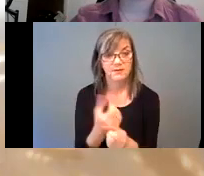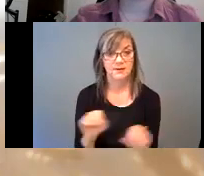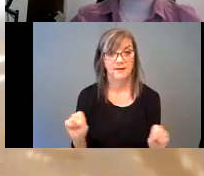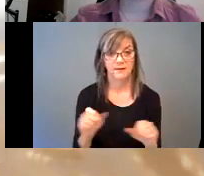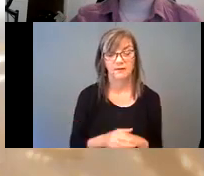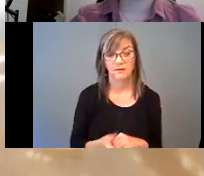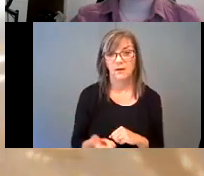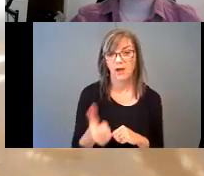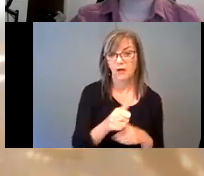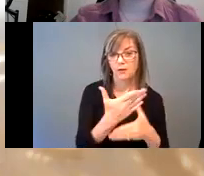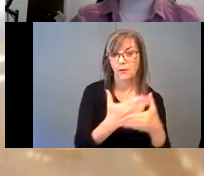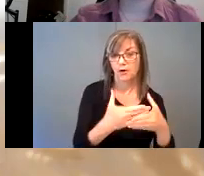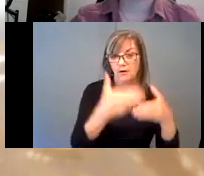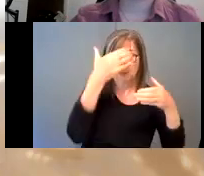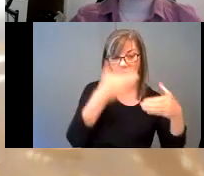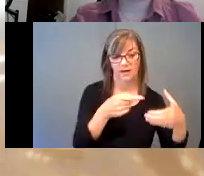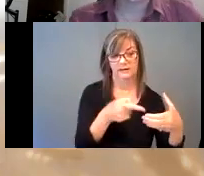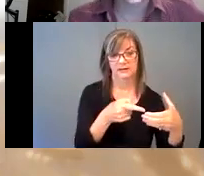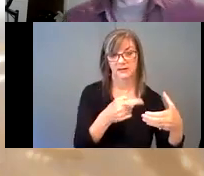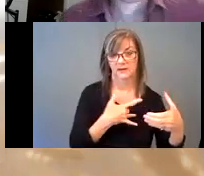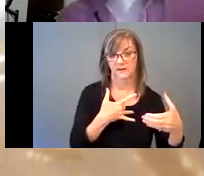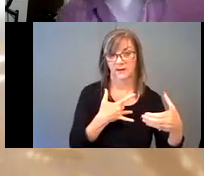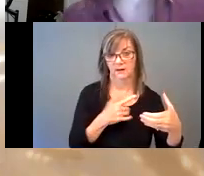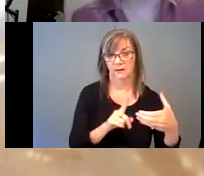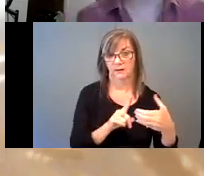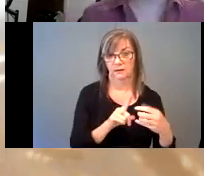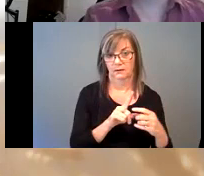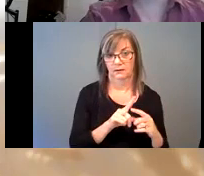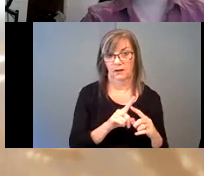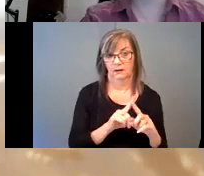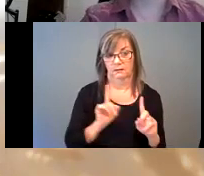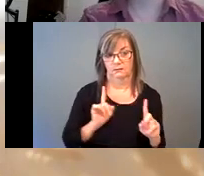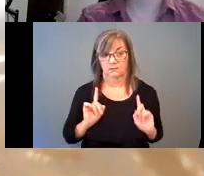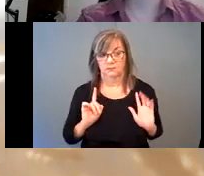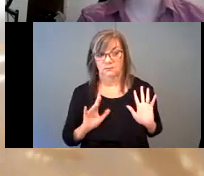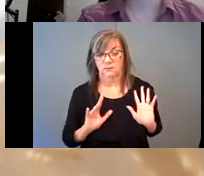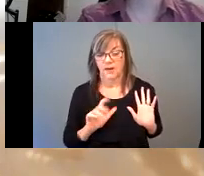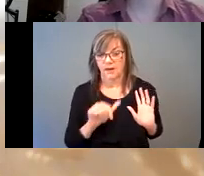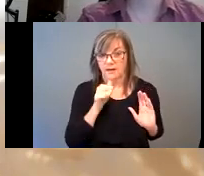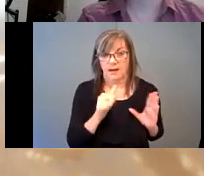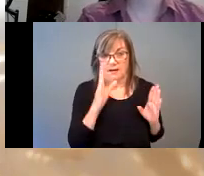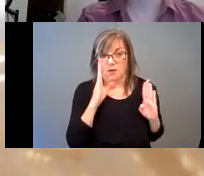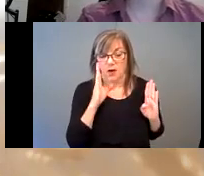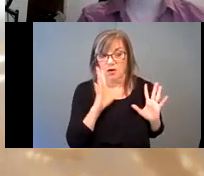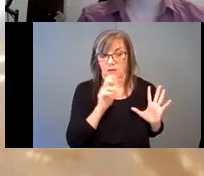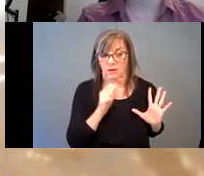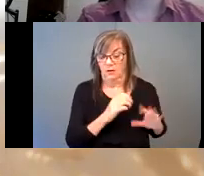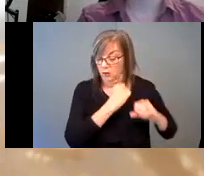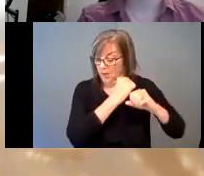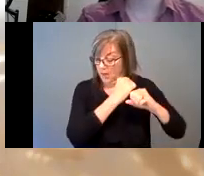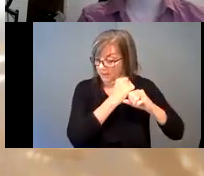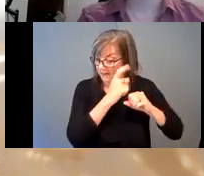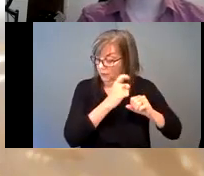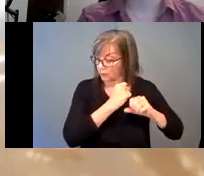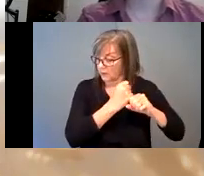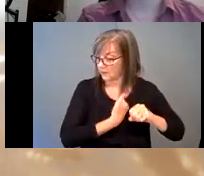brain that can pull us away from connection, can pull us out of awareness and into this state of self-protection when we